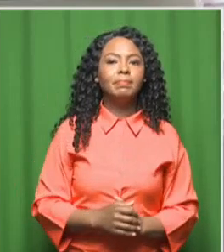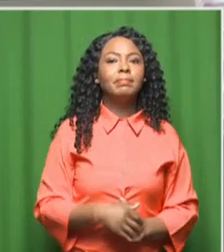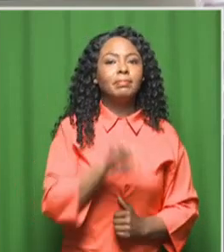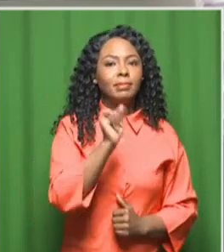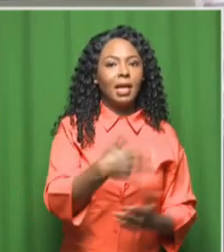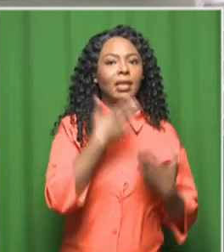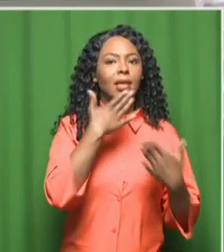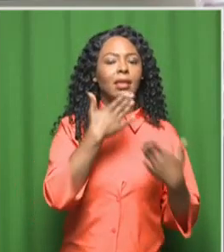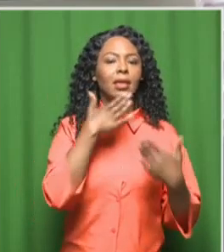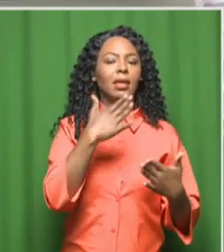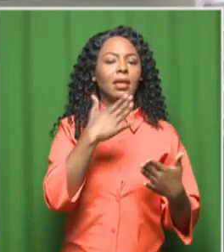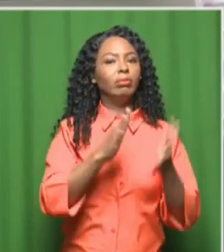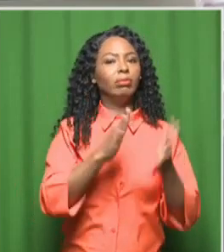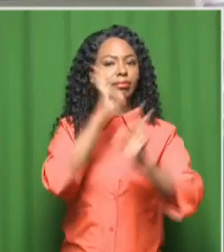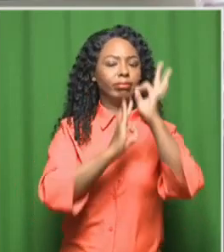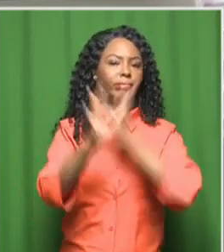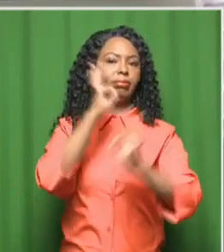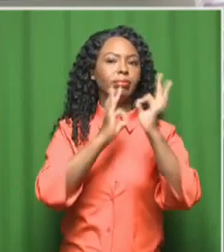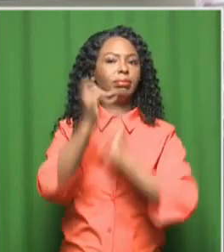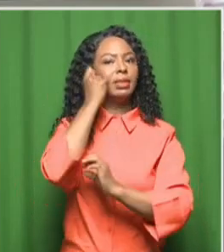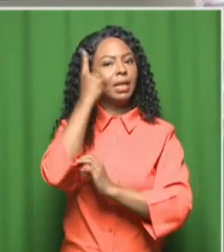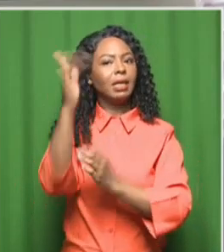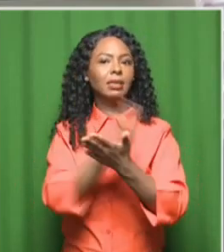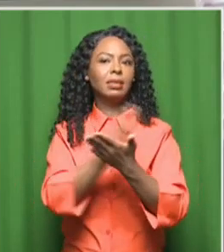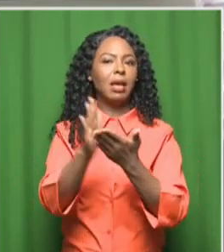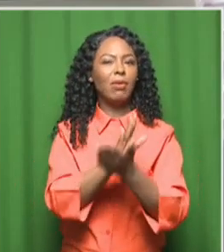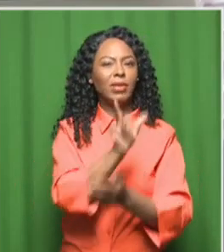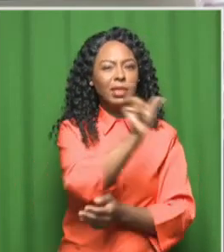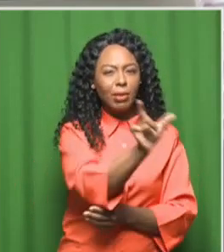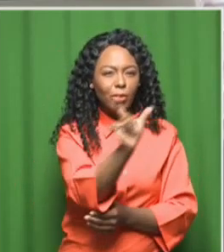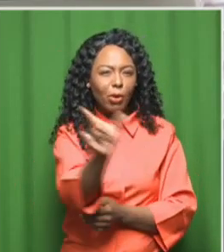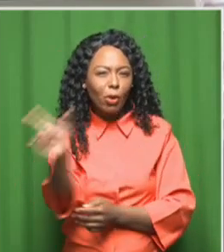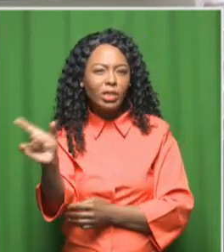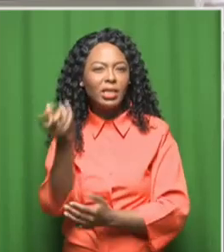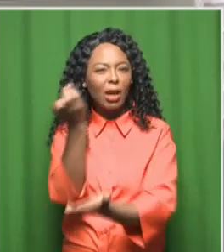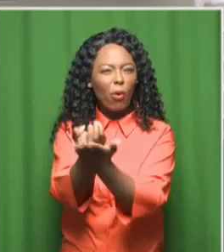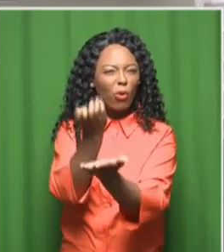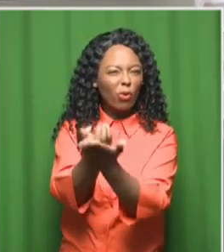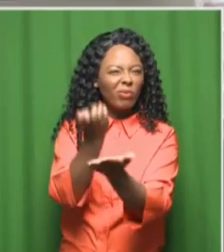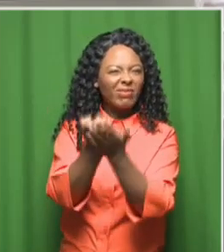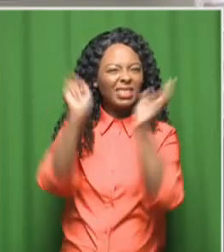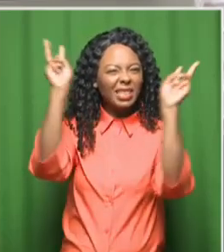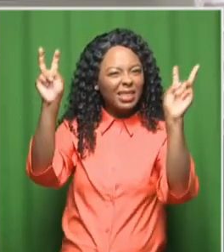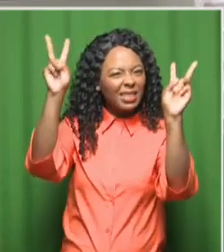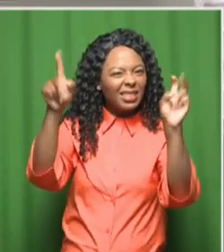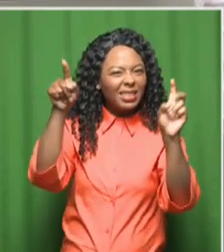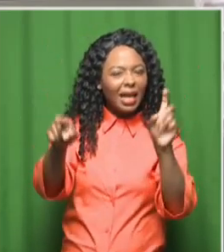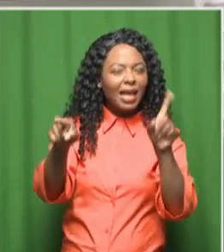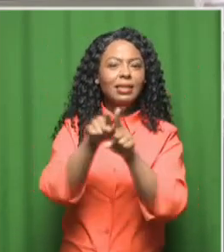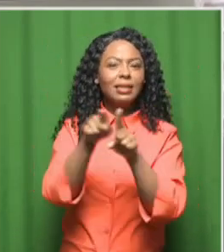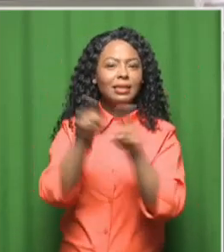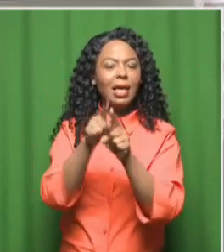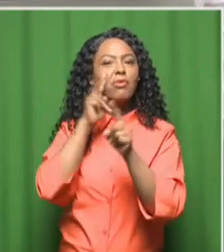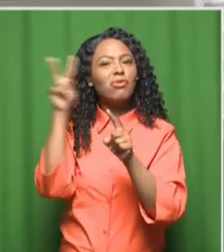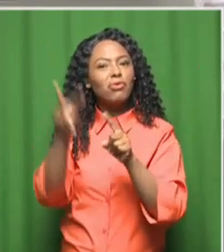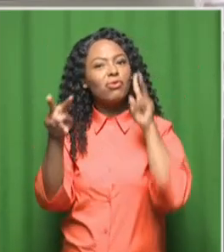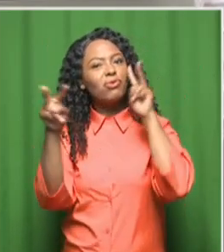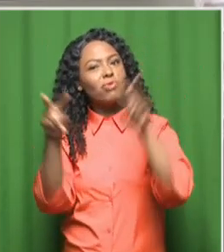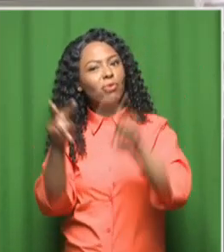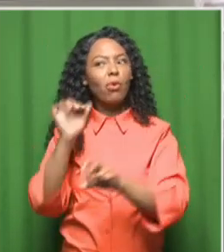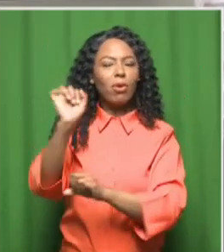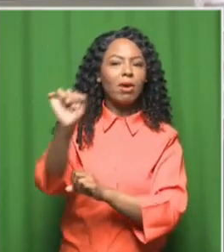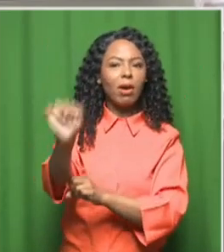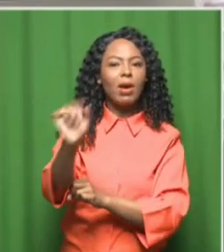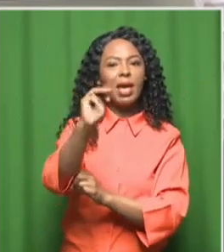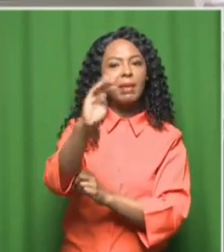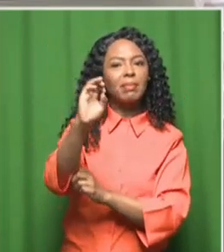navigating us this morning into understanding some of the terminology and the terminography, and of course also your view there on what the MPC